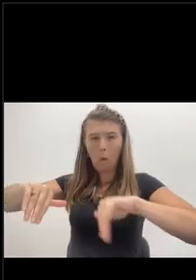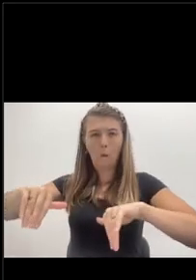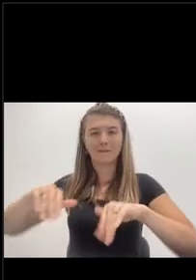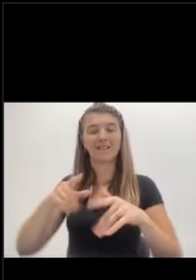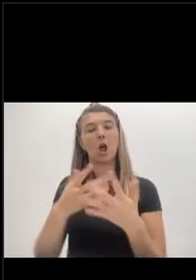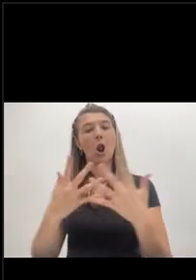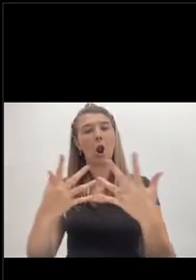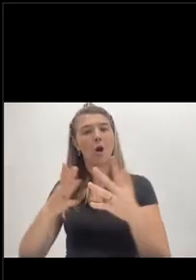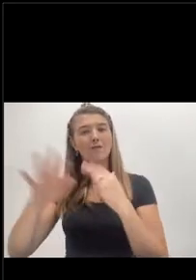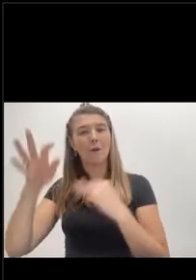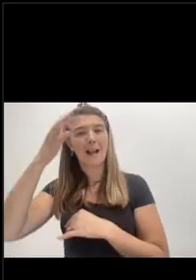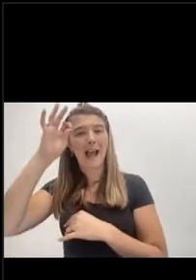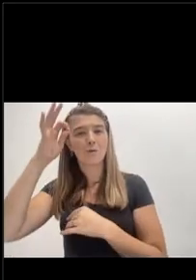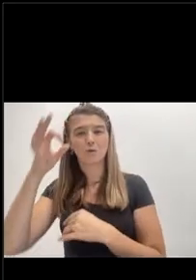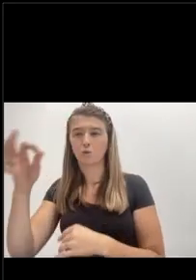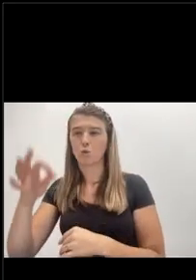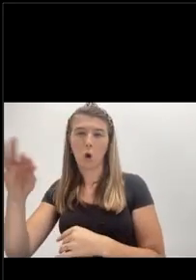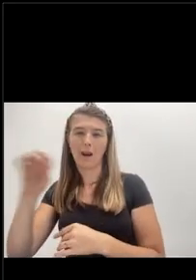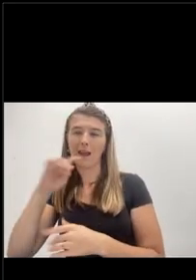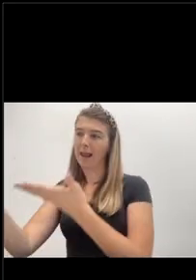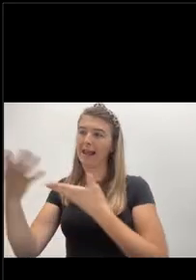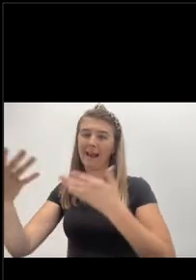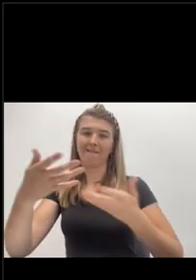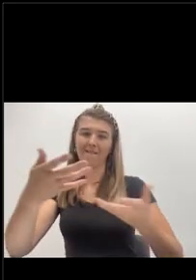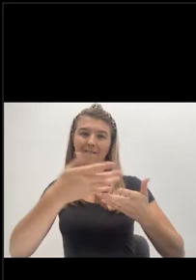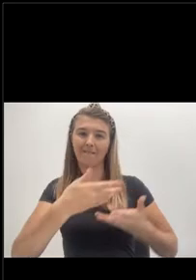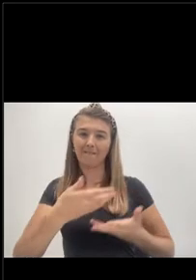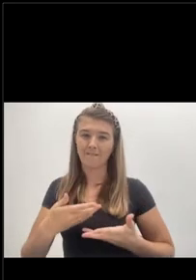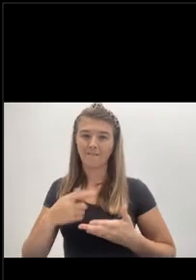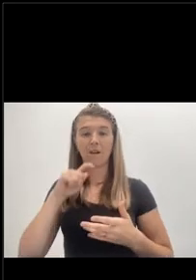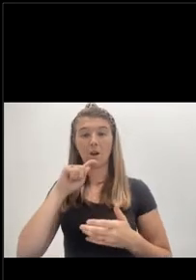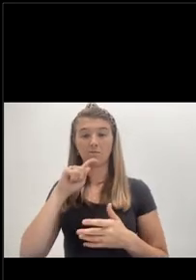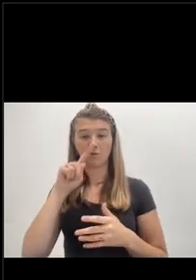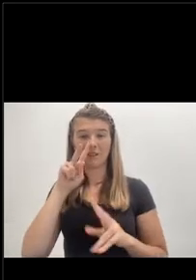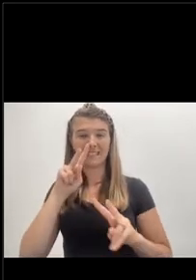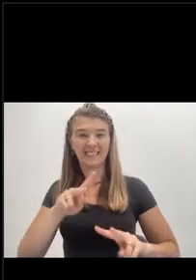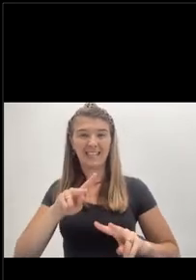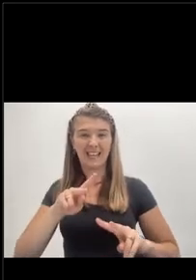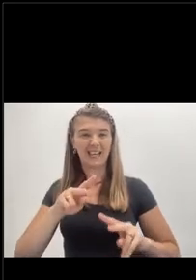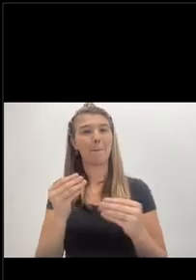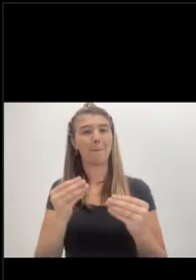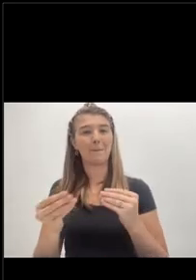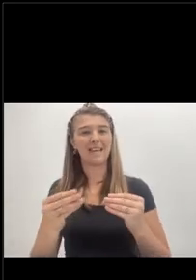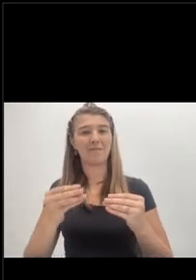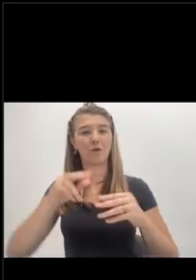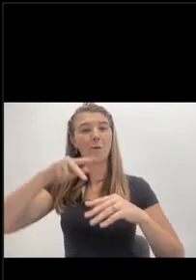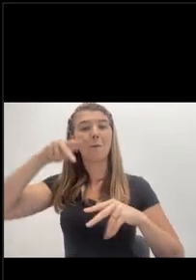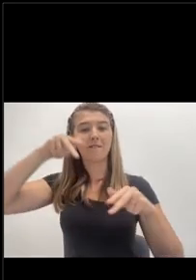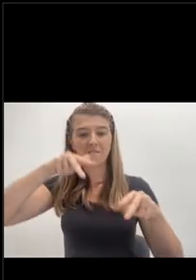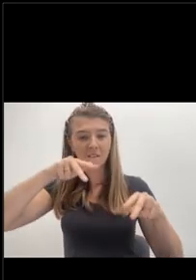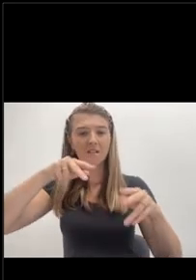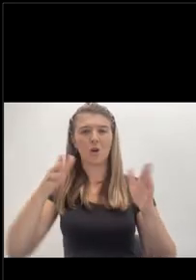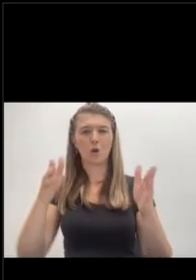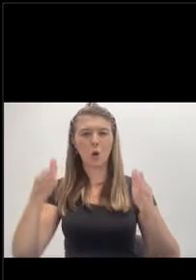area and others around the UK. And we take material, as you can see on this aerial shot, we've got lots of cubes of mixed